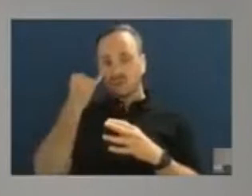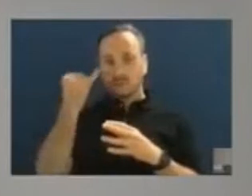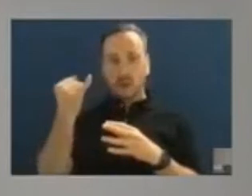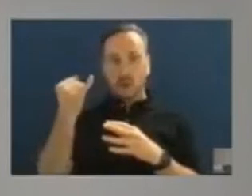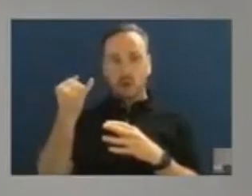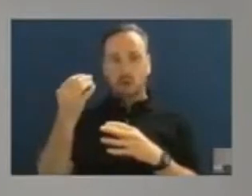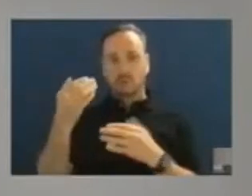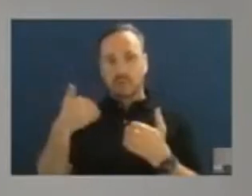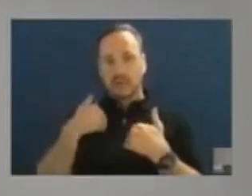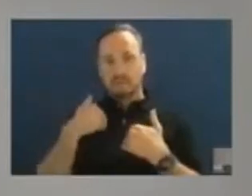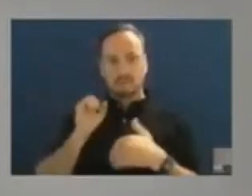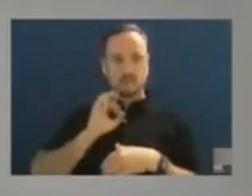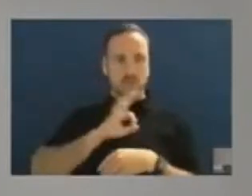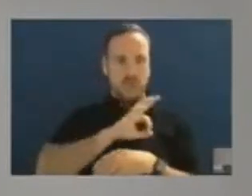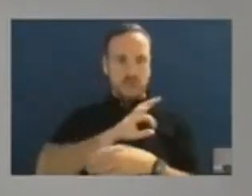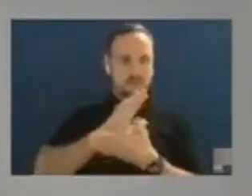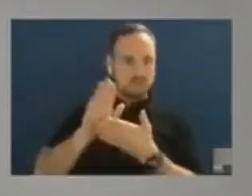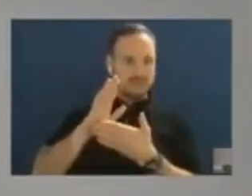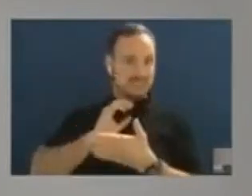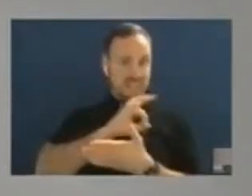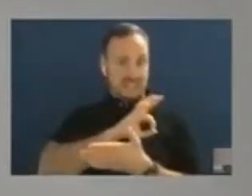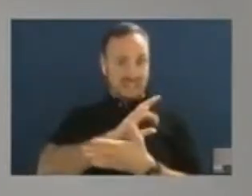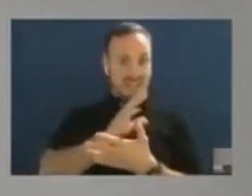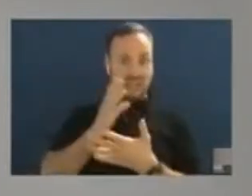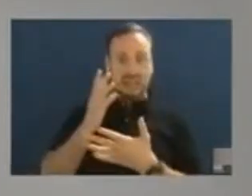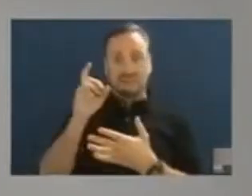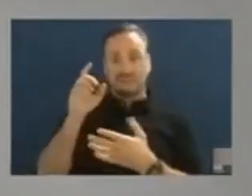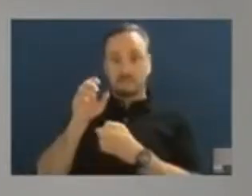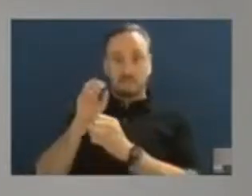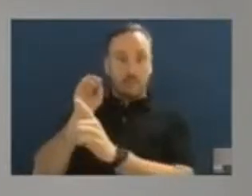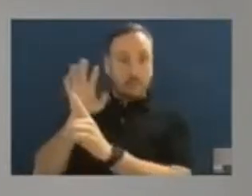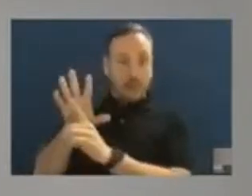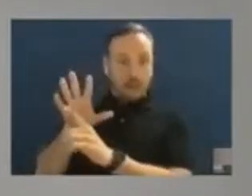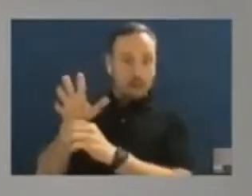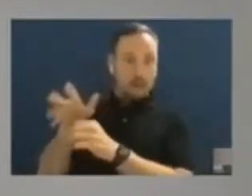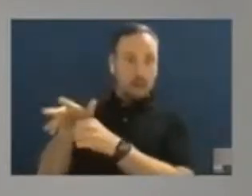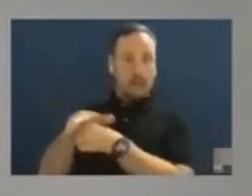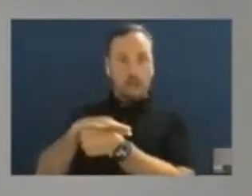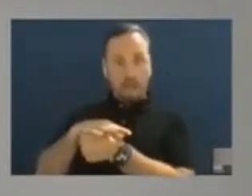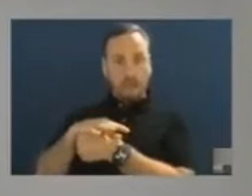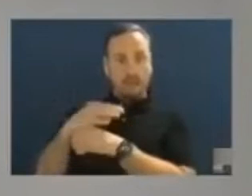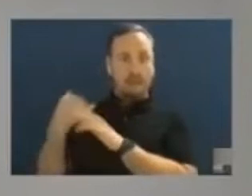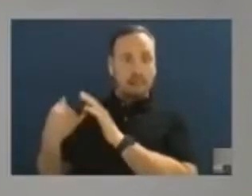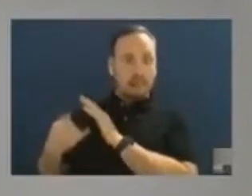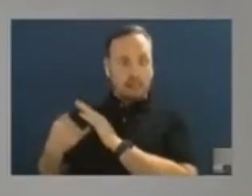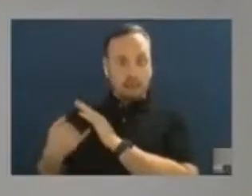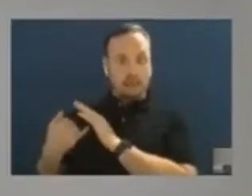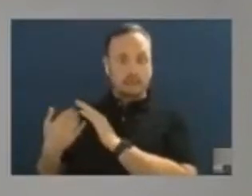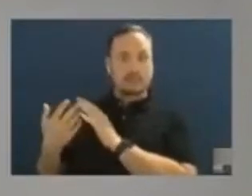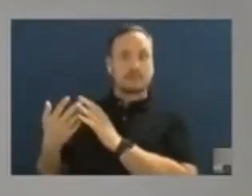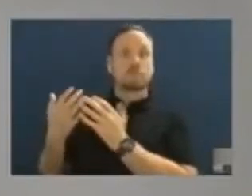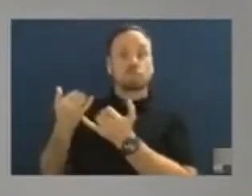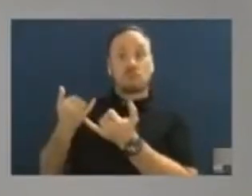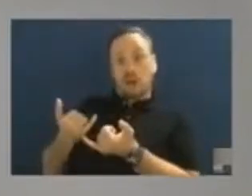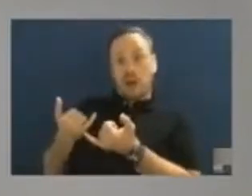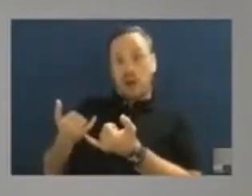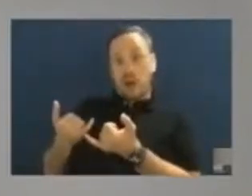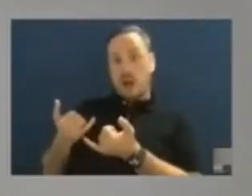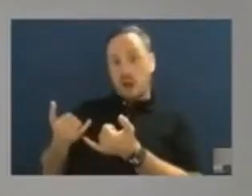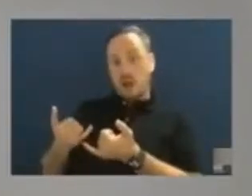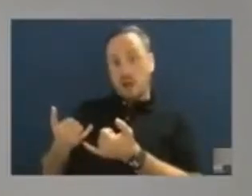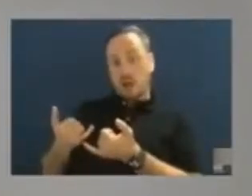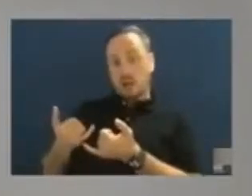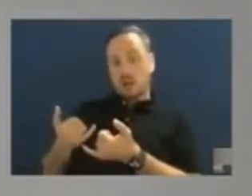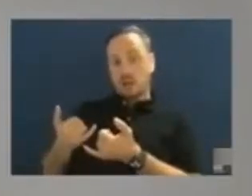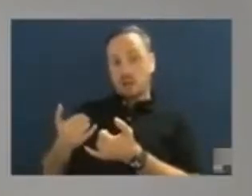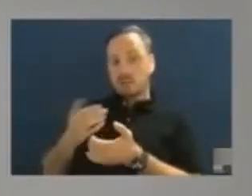custodial staff that has been exposed or maybe in quarantine, right now, as we move through phases,